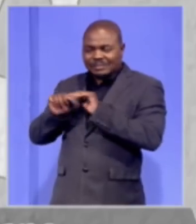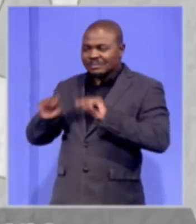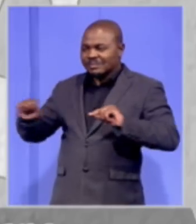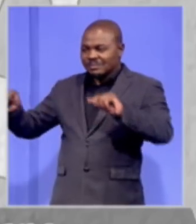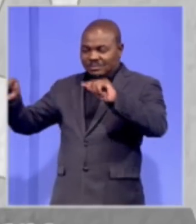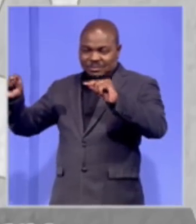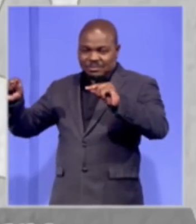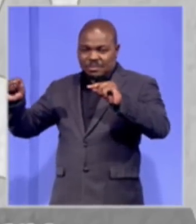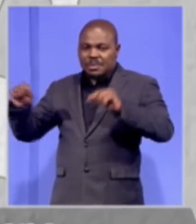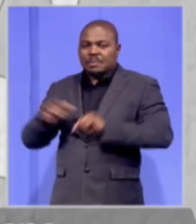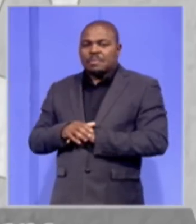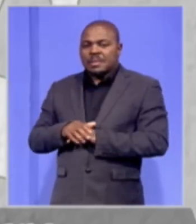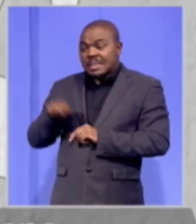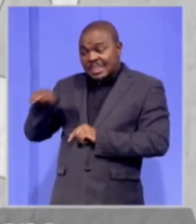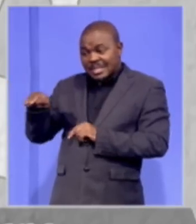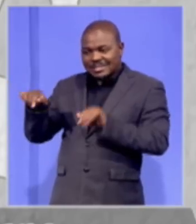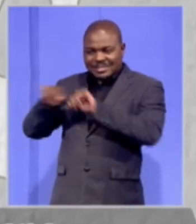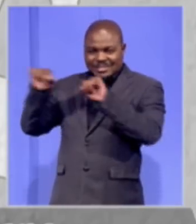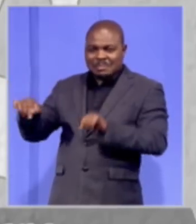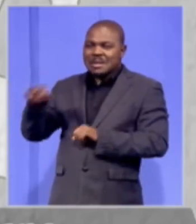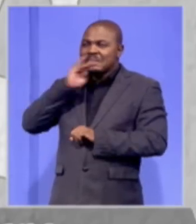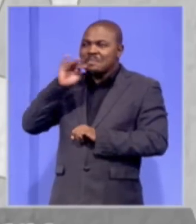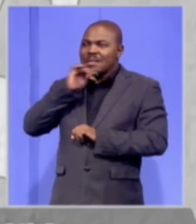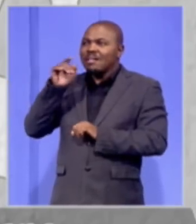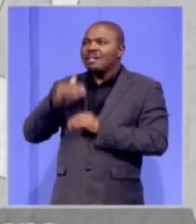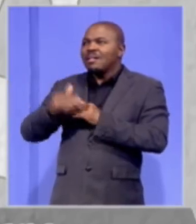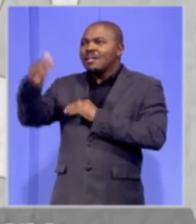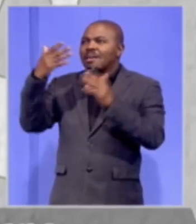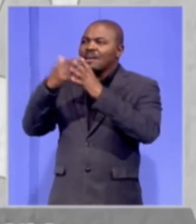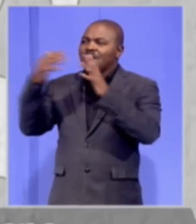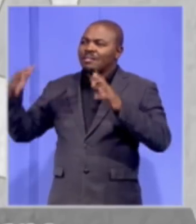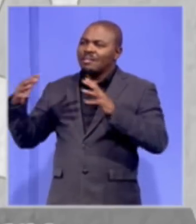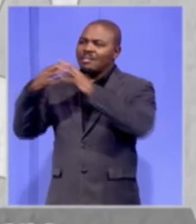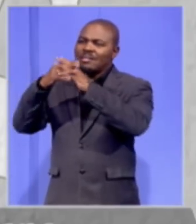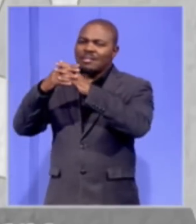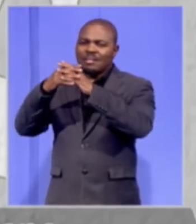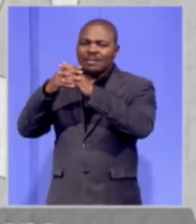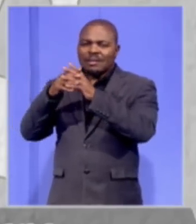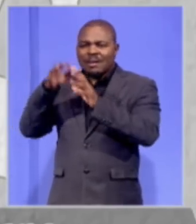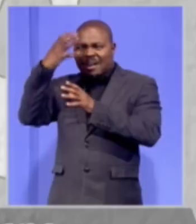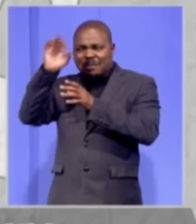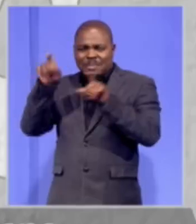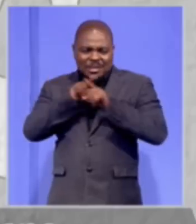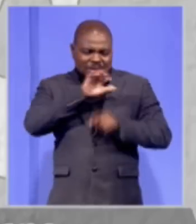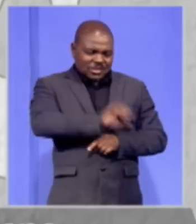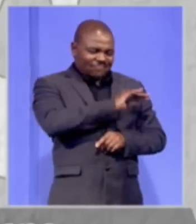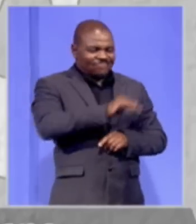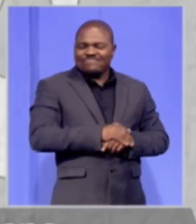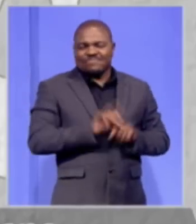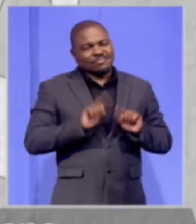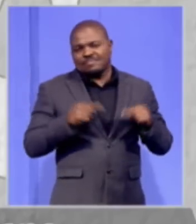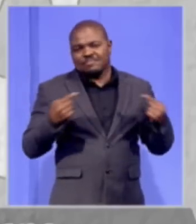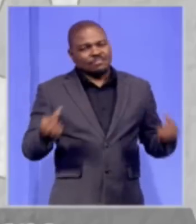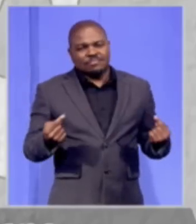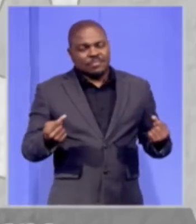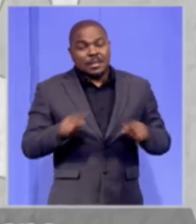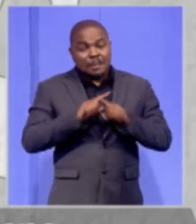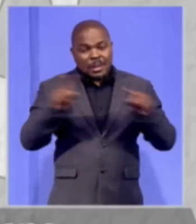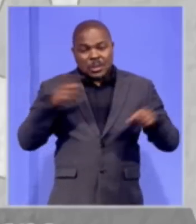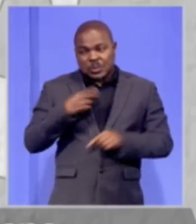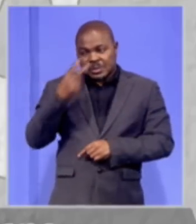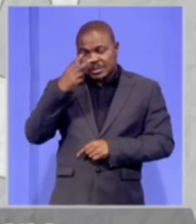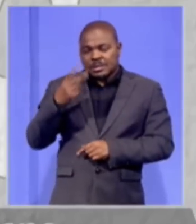wa o kgetha ha hona ka mokgwa o ka bang le puso ya kopanelo e tshwanang le Afrika Borwa le ha ile hore ka mokgwa re bonang ka teng